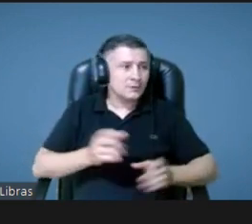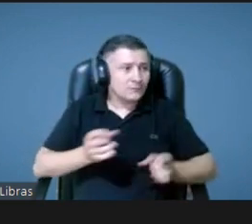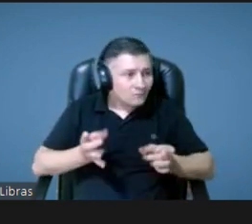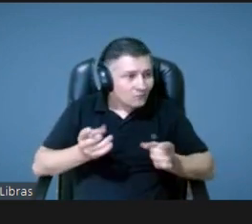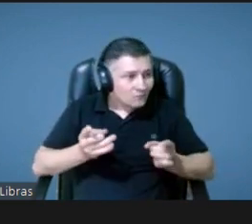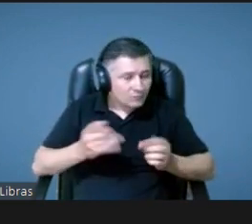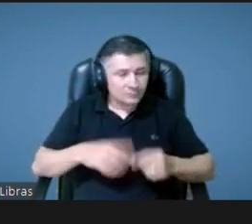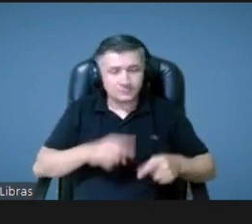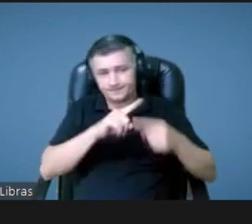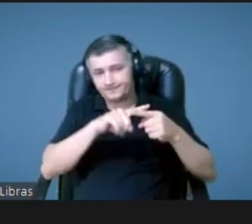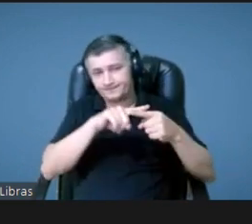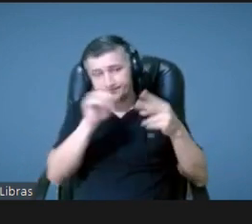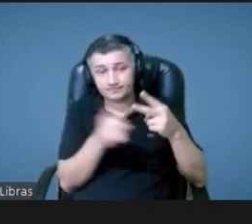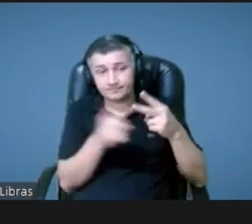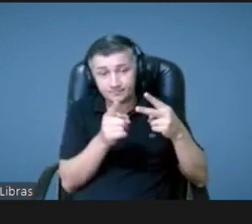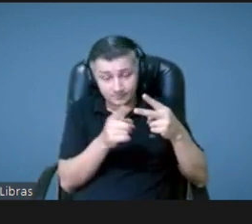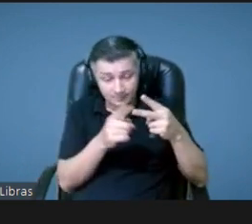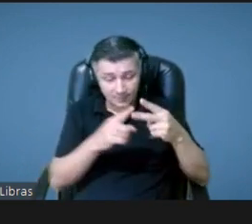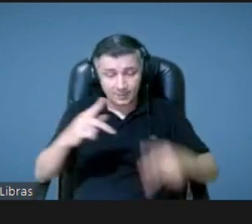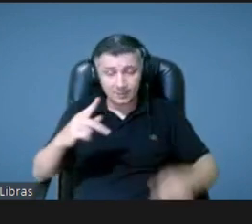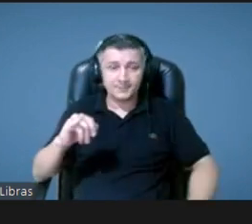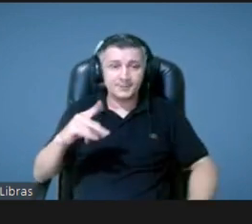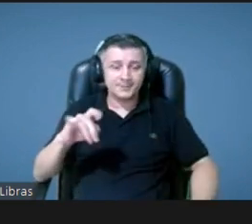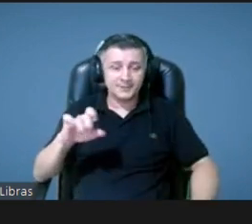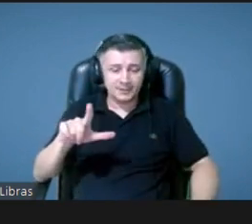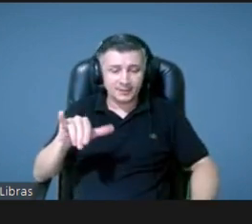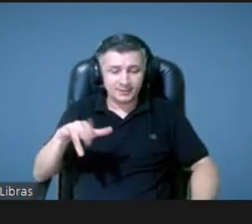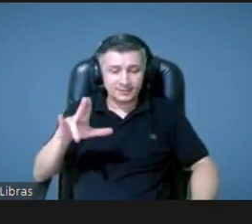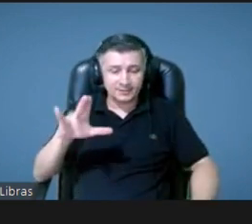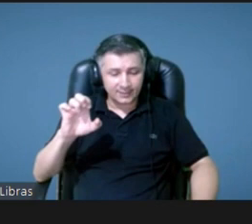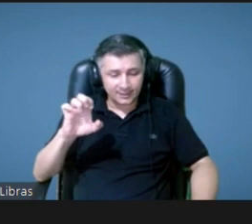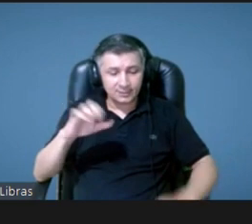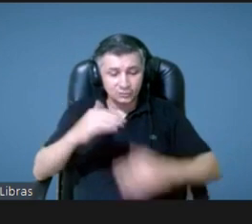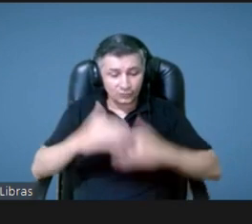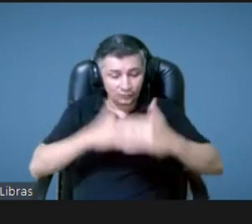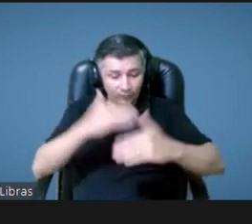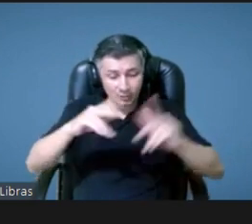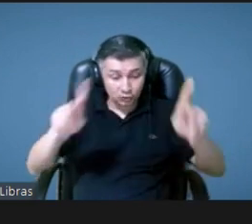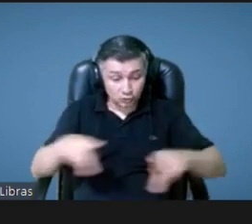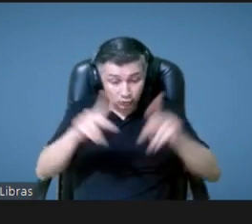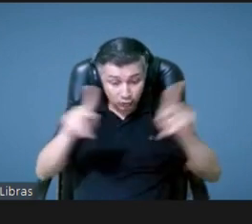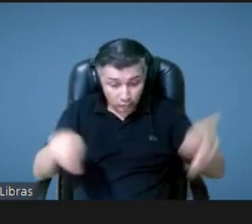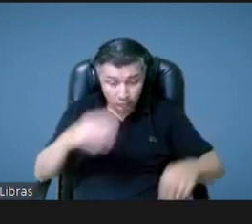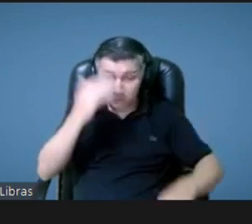So what is the outlook in terms of sales? And then the pipeline of